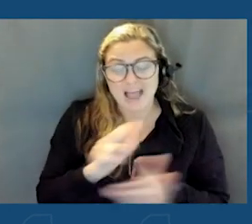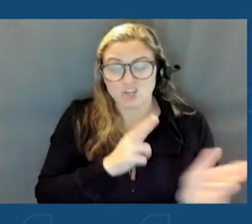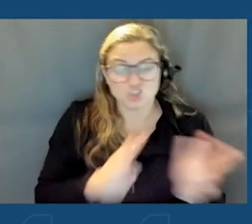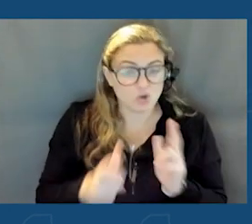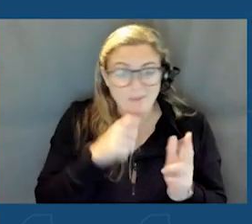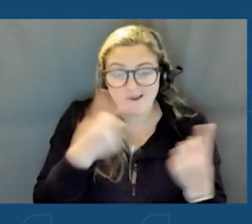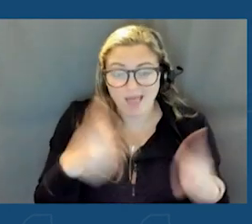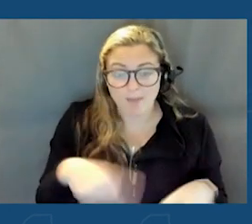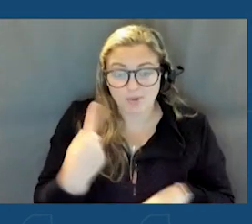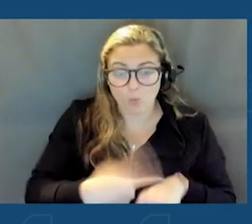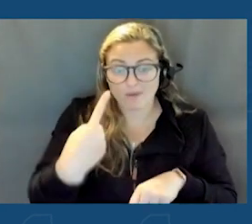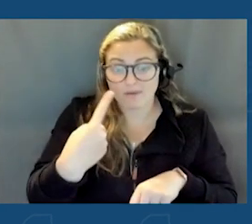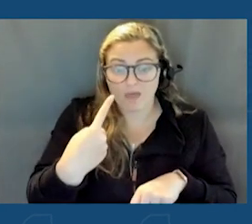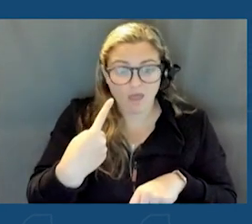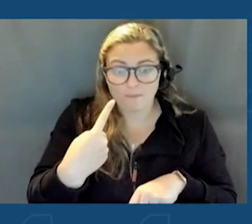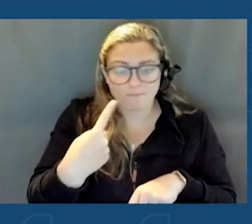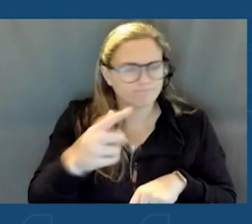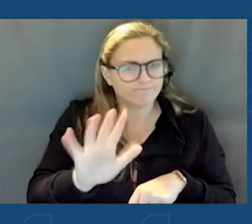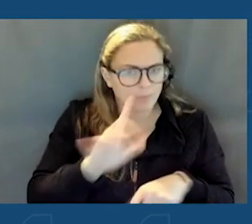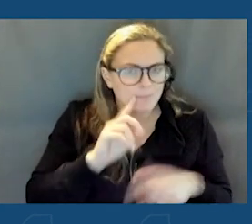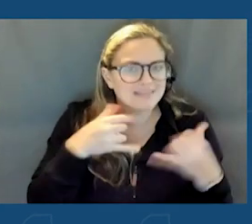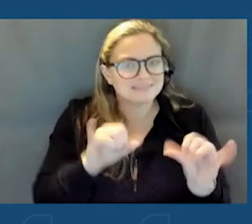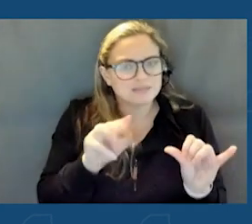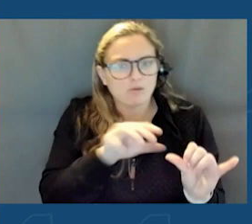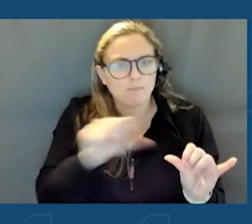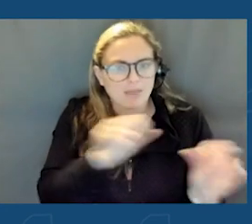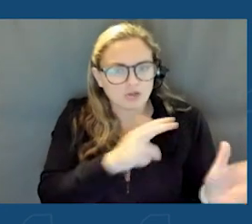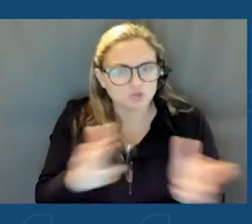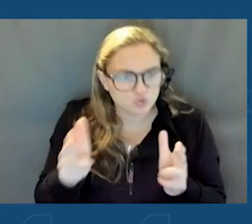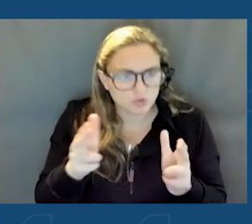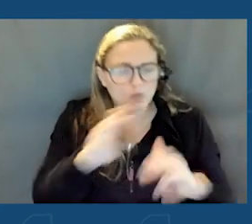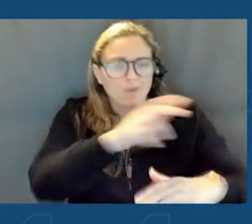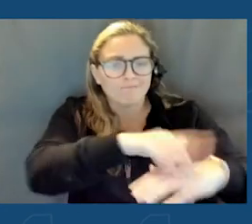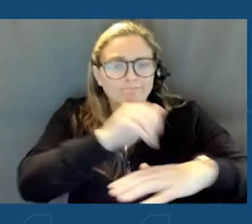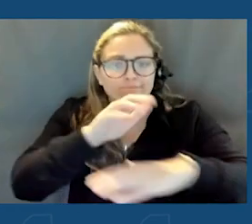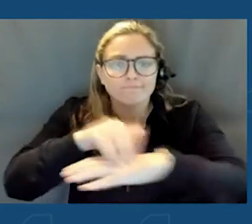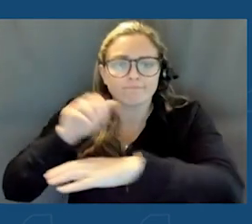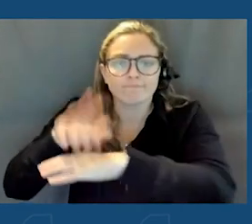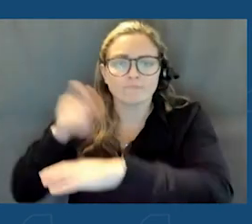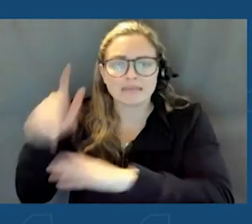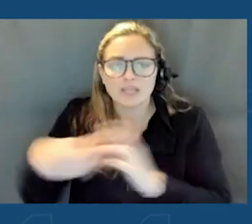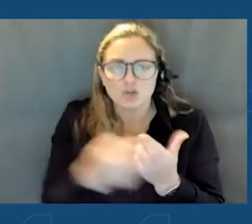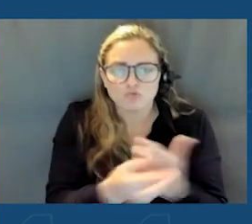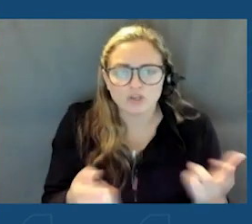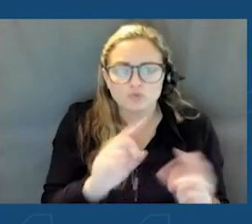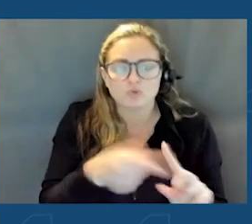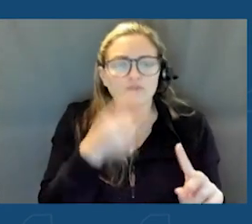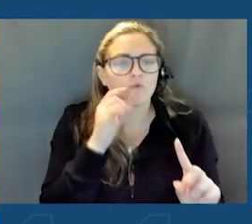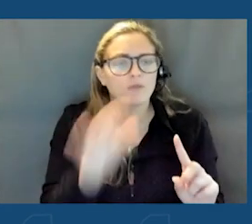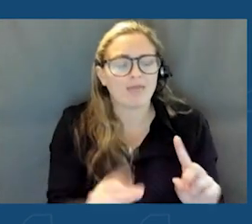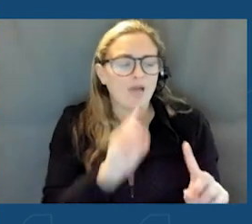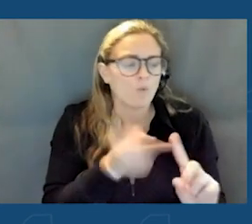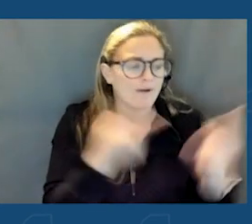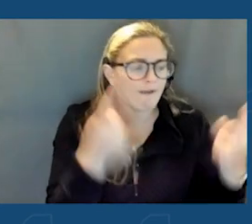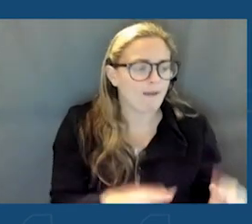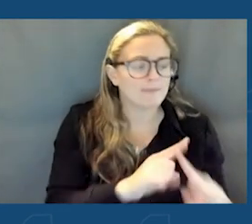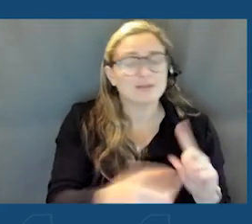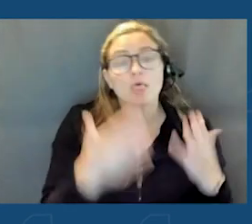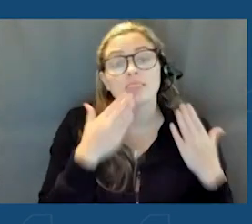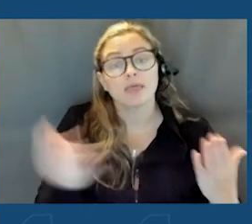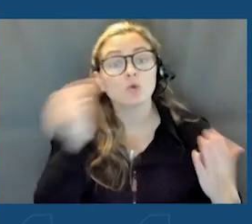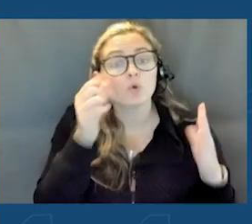but it's a mass shooting nonetheless. And we've called out for resources that responds when mass shootings take place. And thank you, Governor,